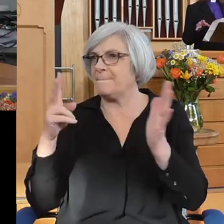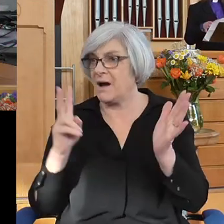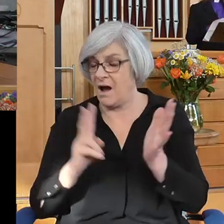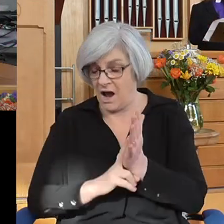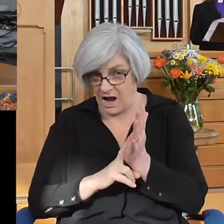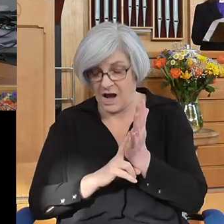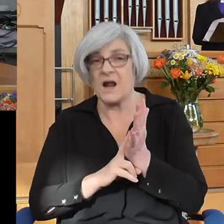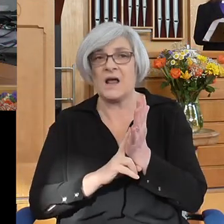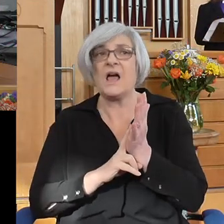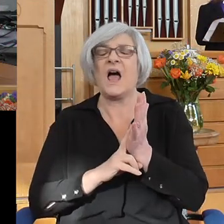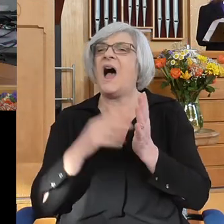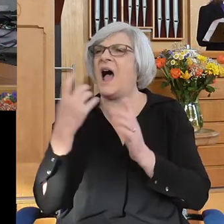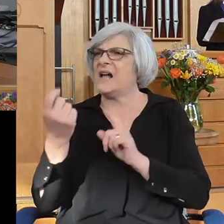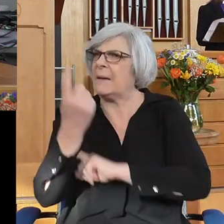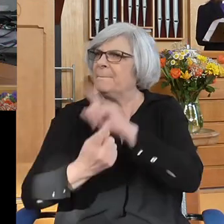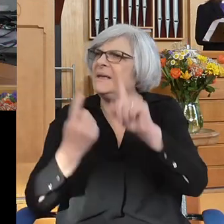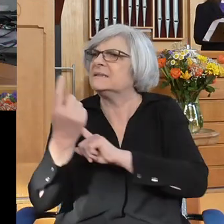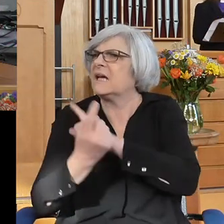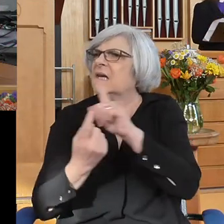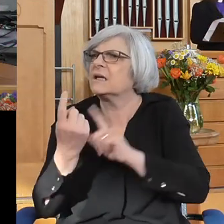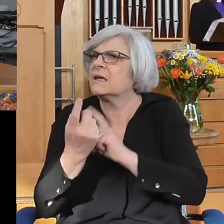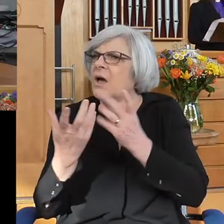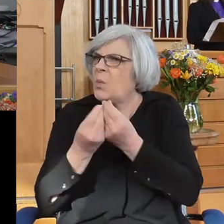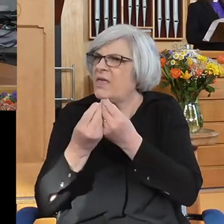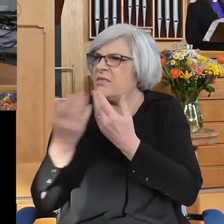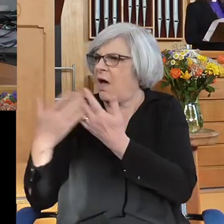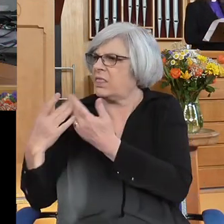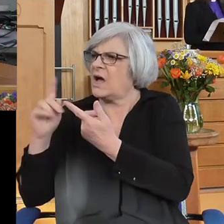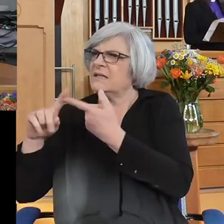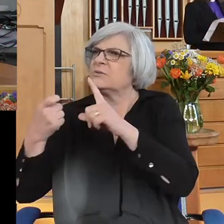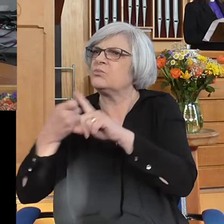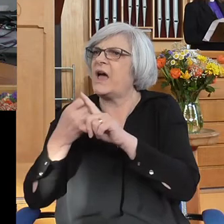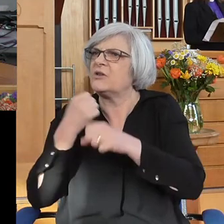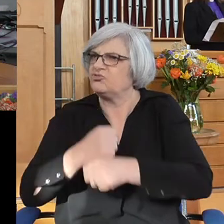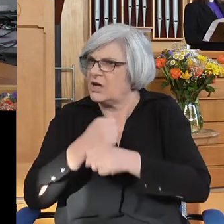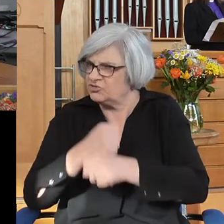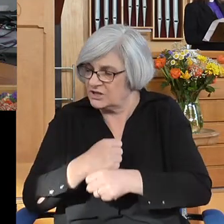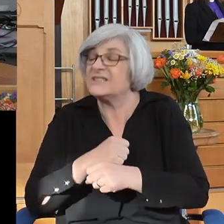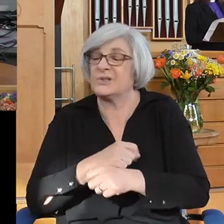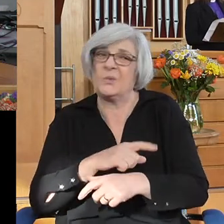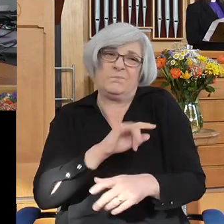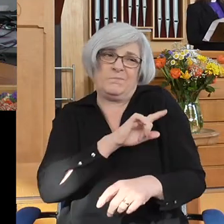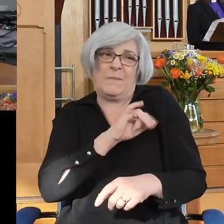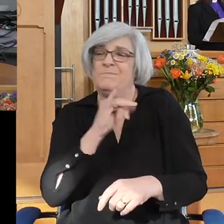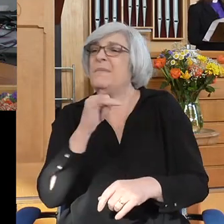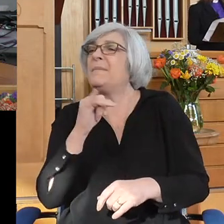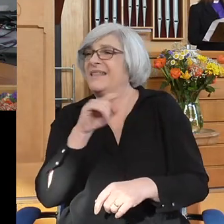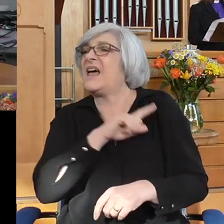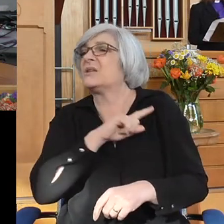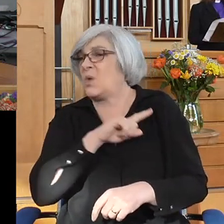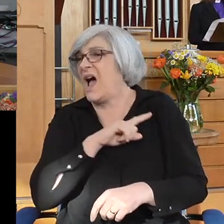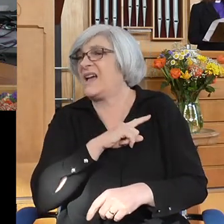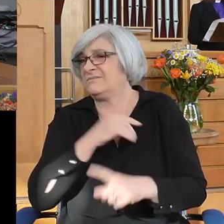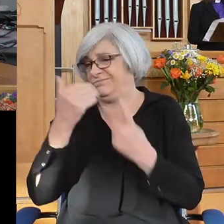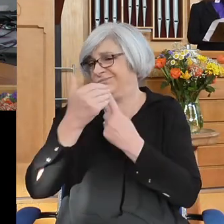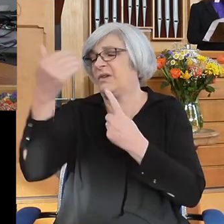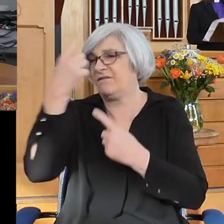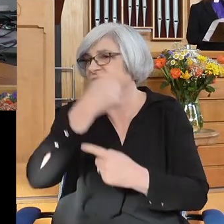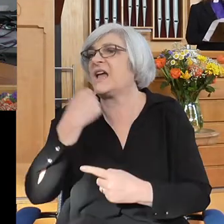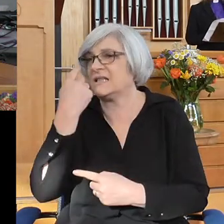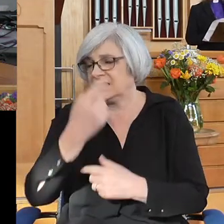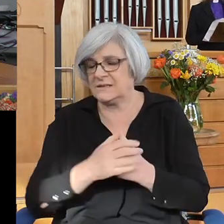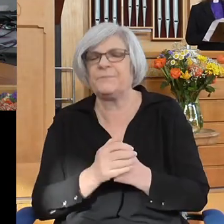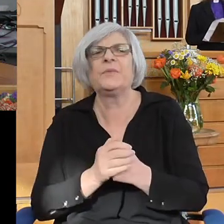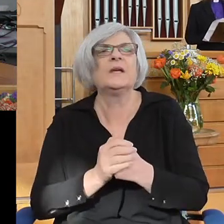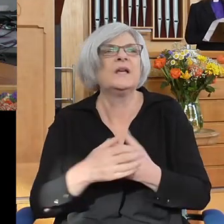facilitated your meeting with the other East Kilbride churches. And so some of you were there for that.